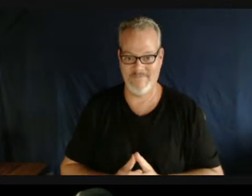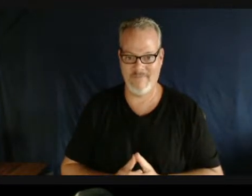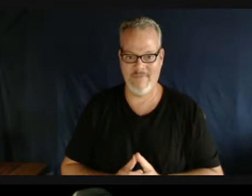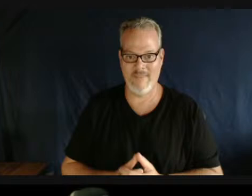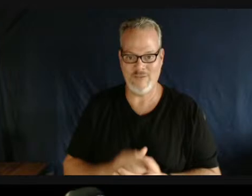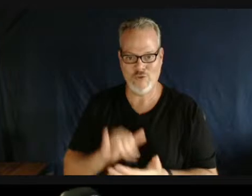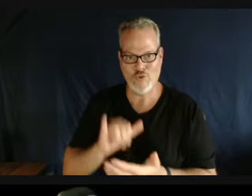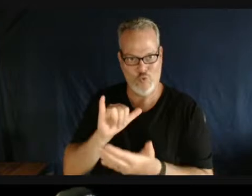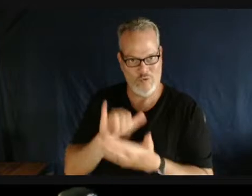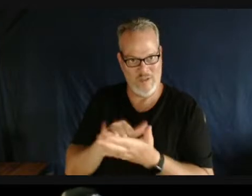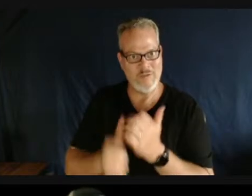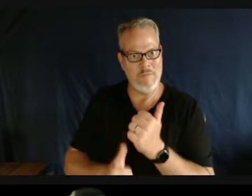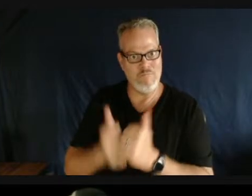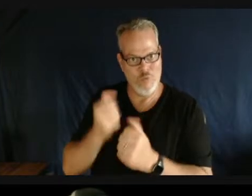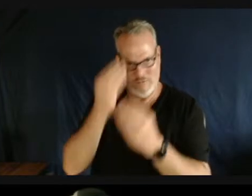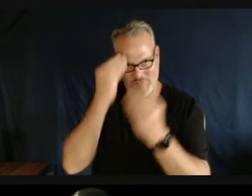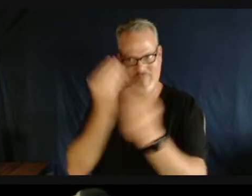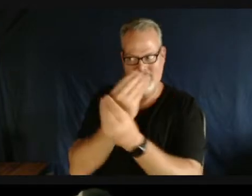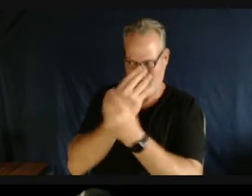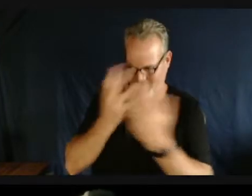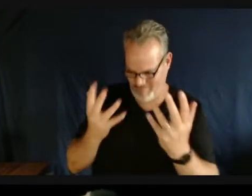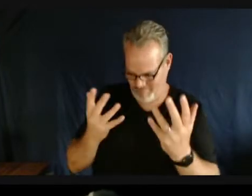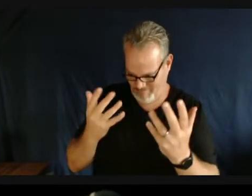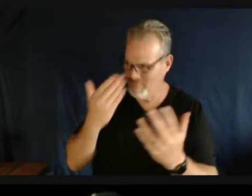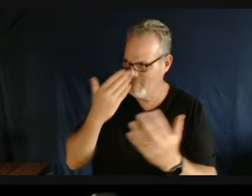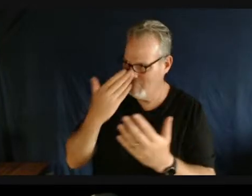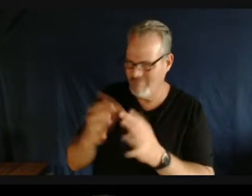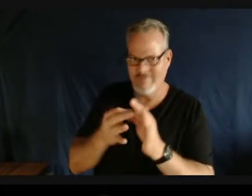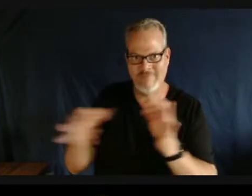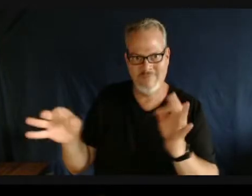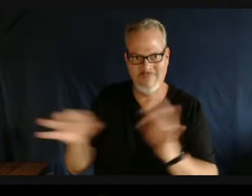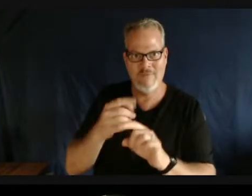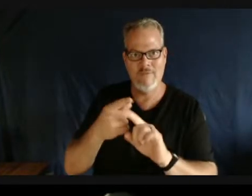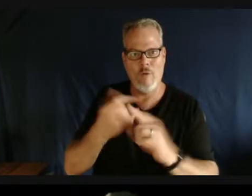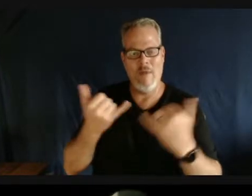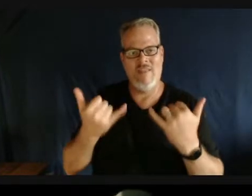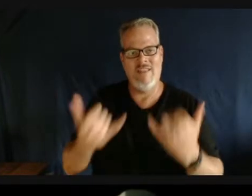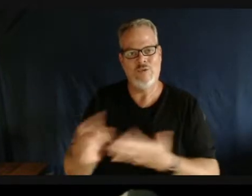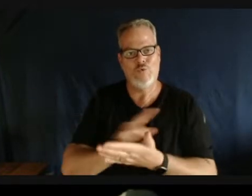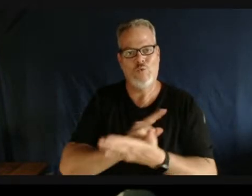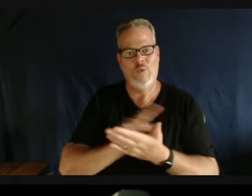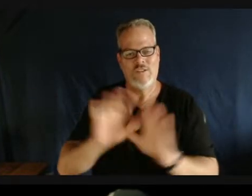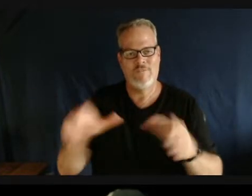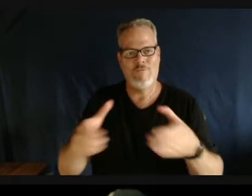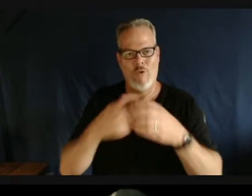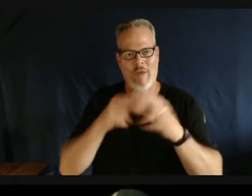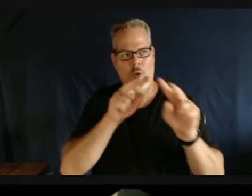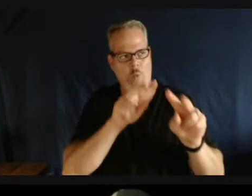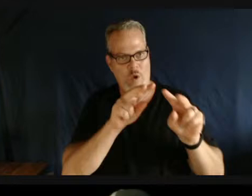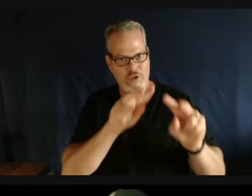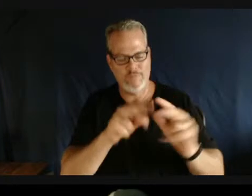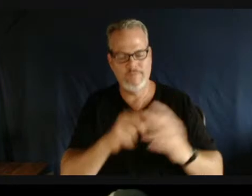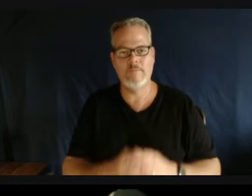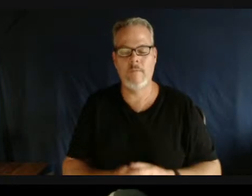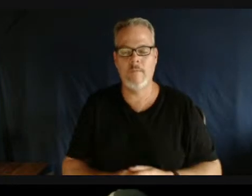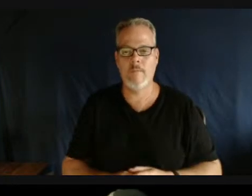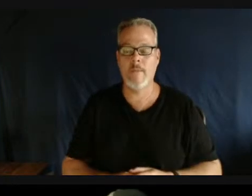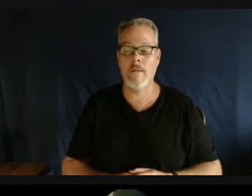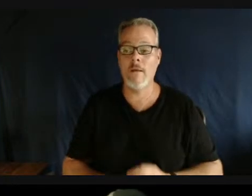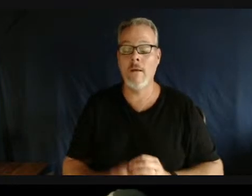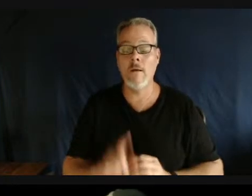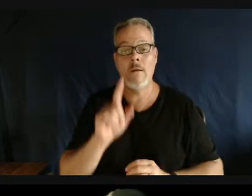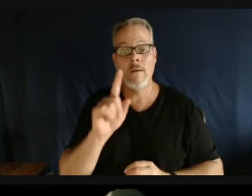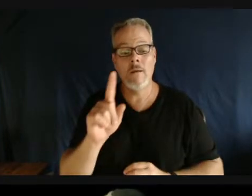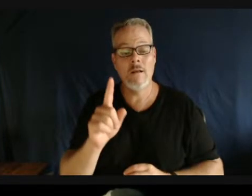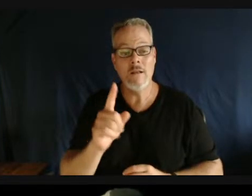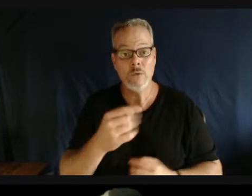forward-looking statements we've had here. And that's Volcano Watch for this week. And perhaps before I take the